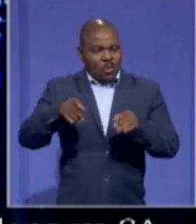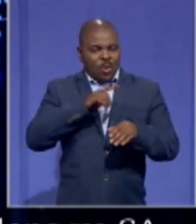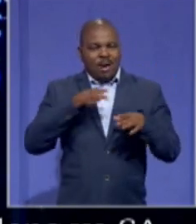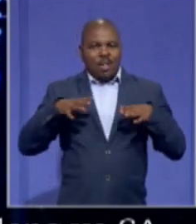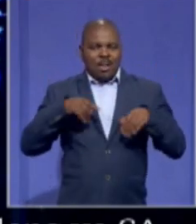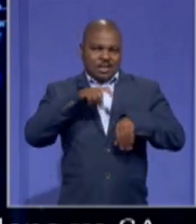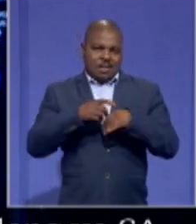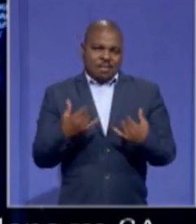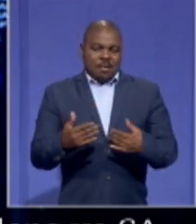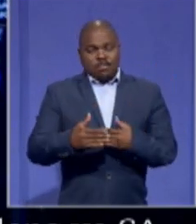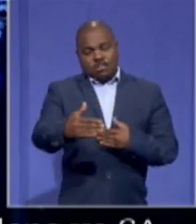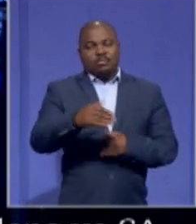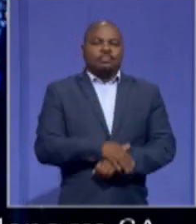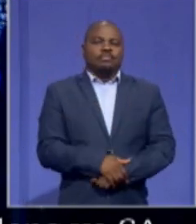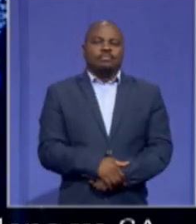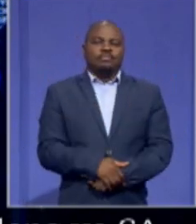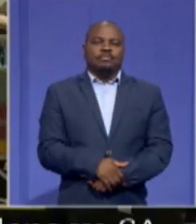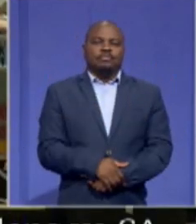monyaka.